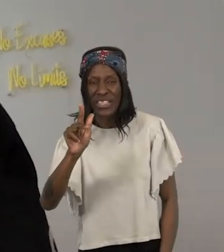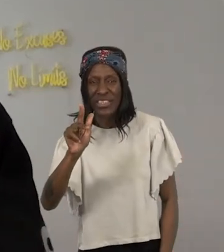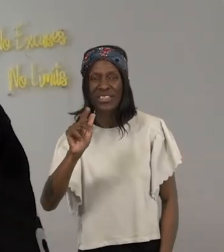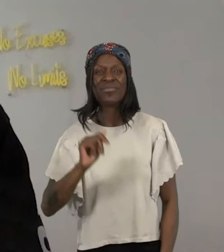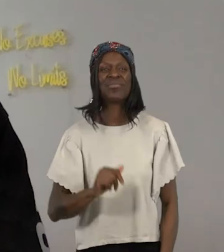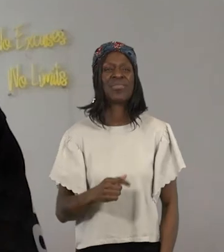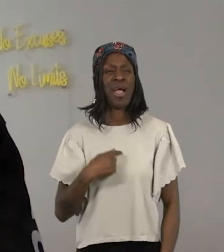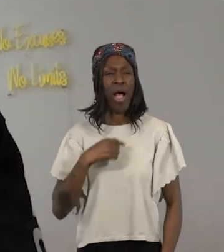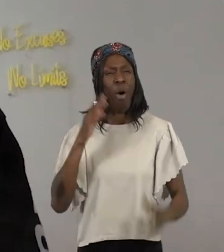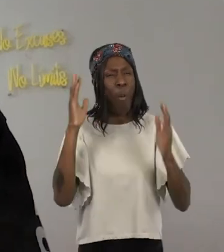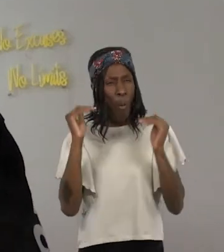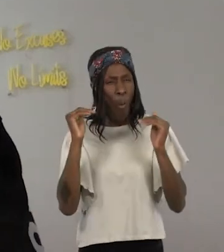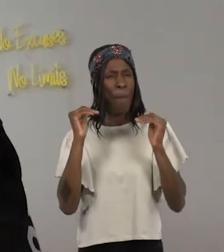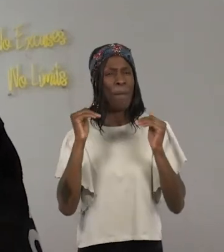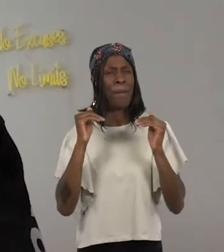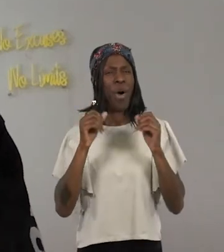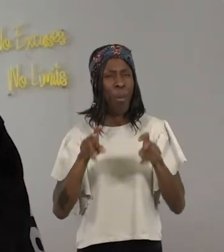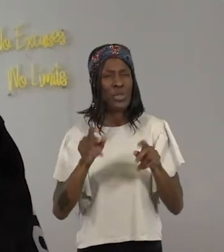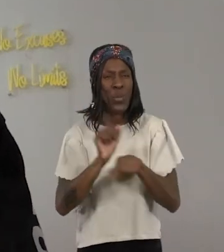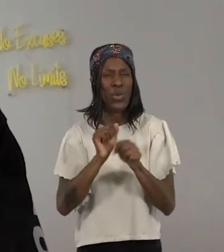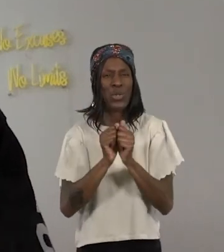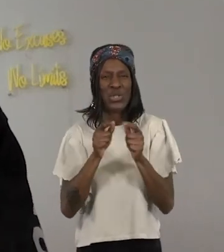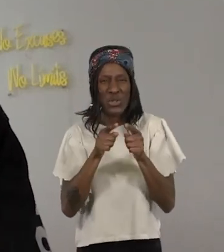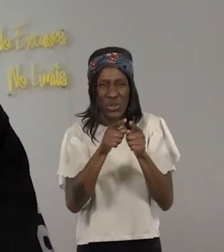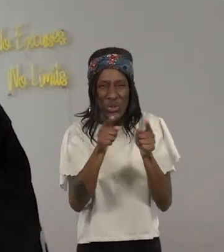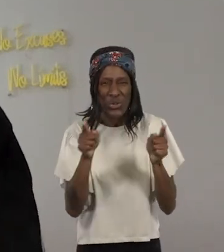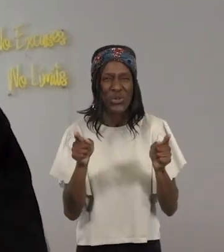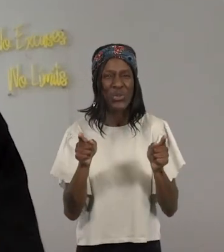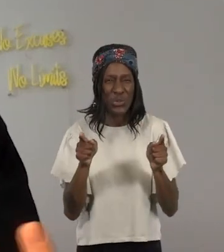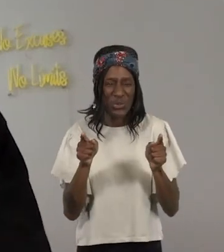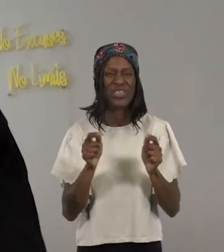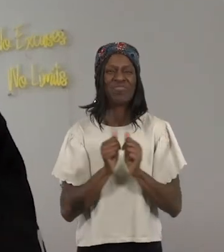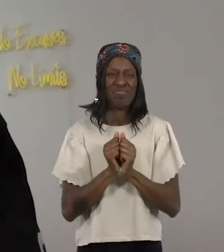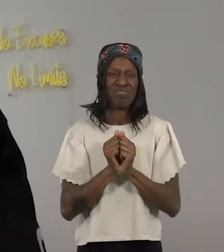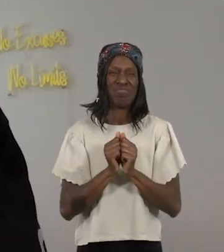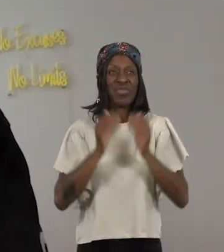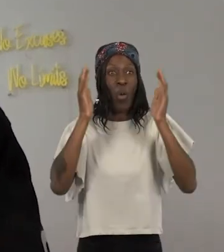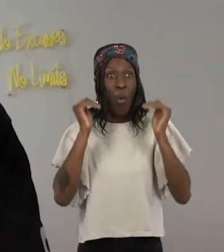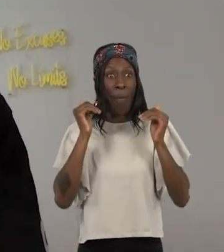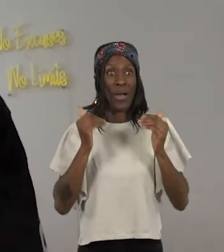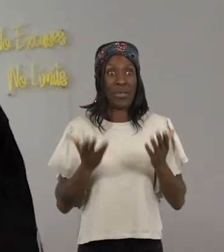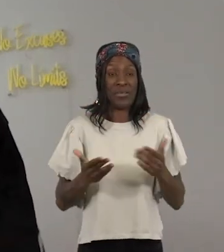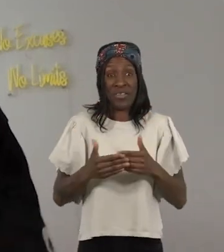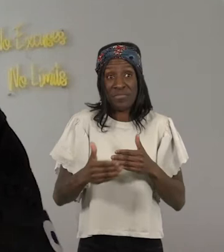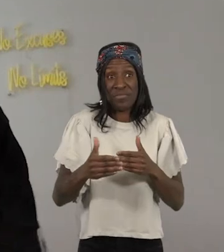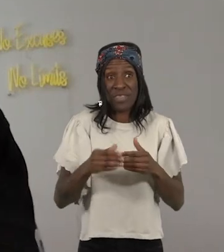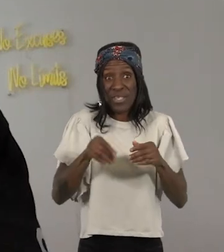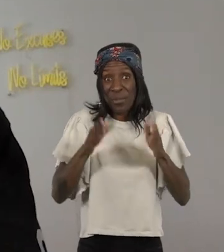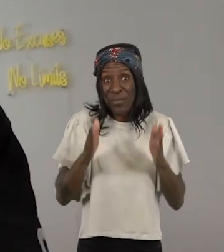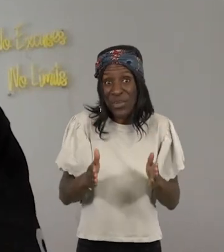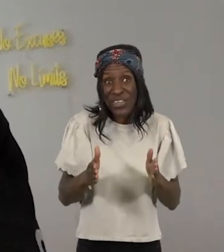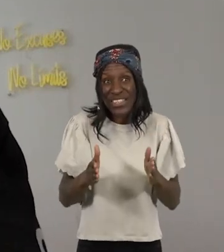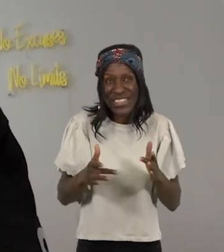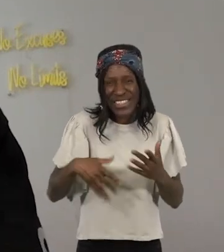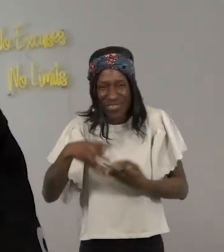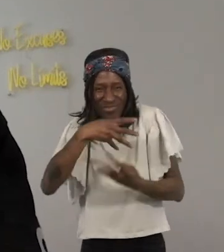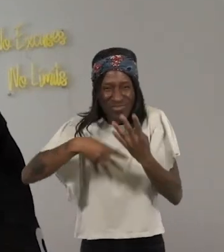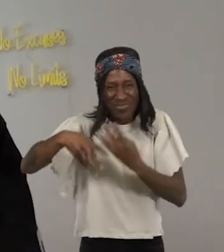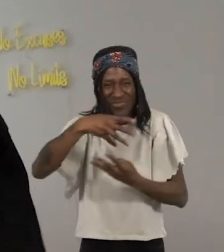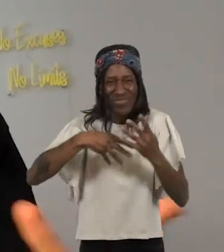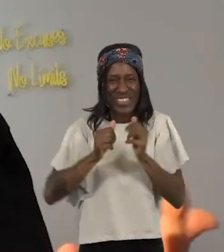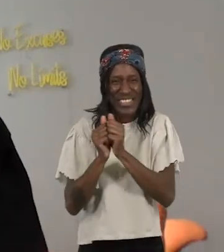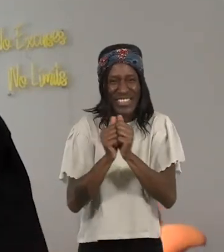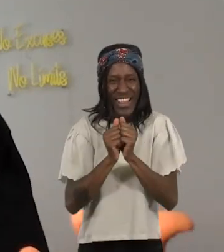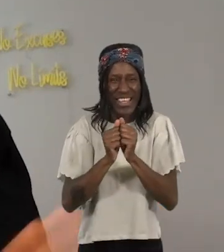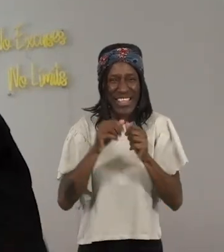2023, and I really hope that we'll have the opportunity to work together again, and hopefully this time it'll be in person, where